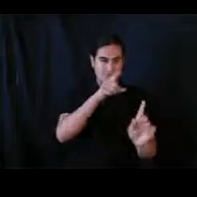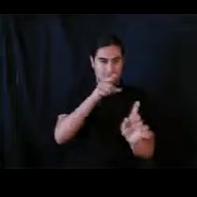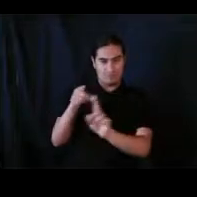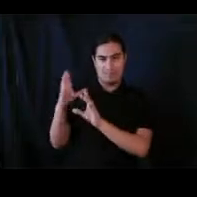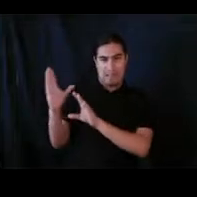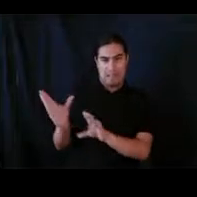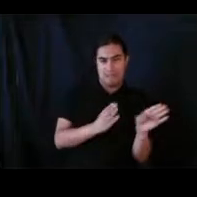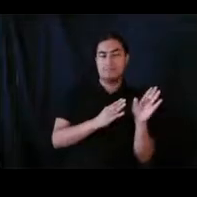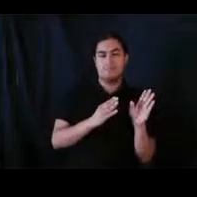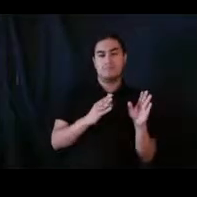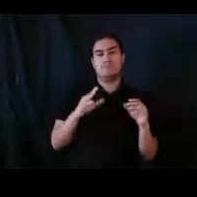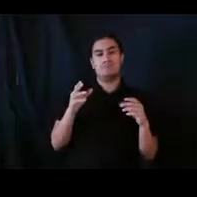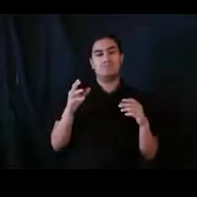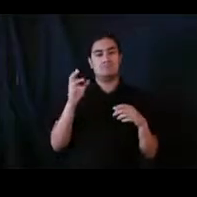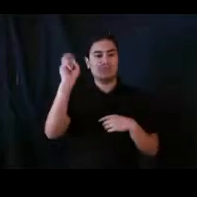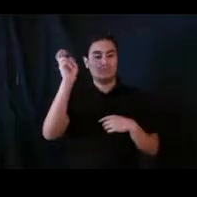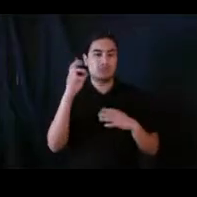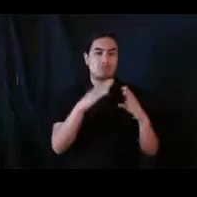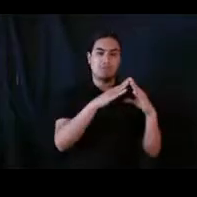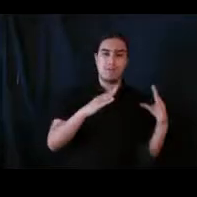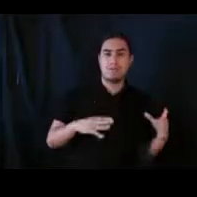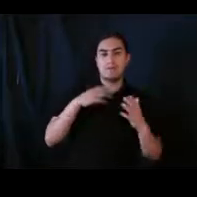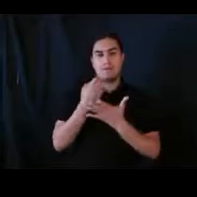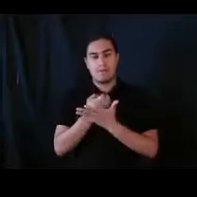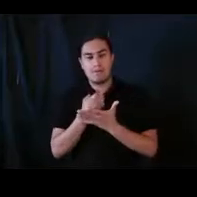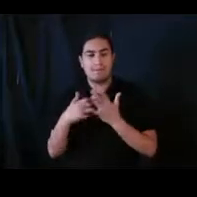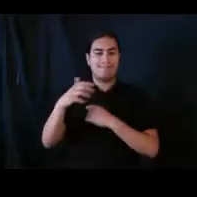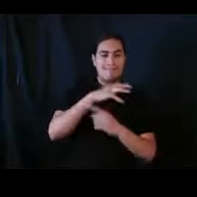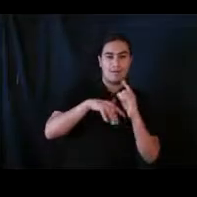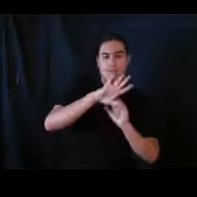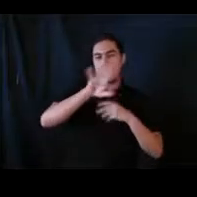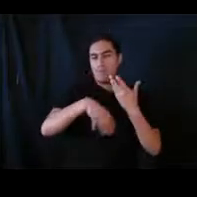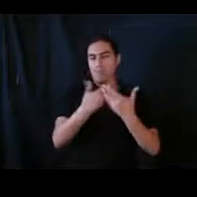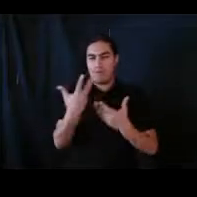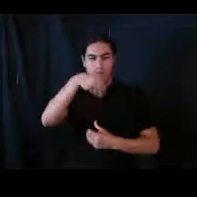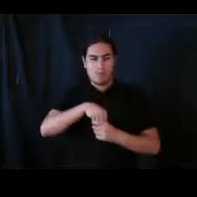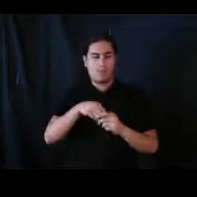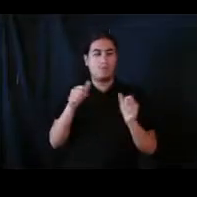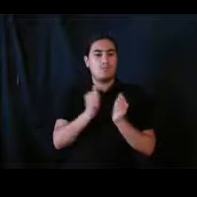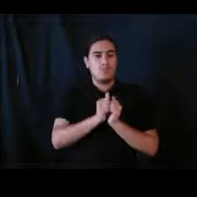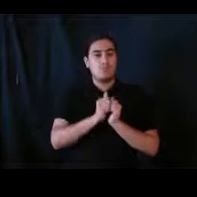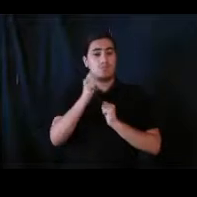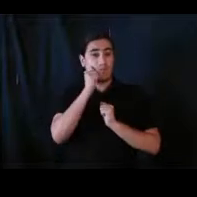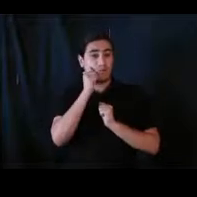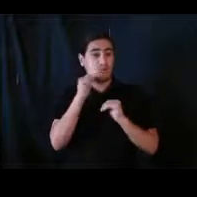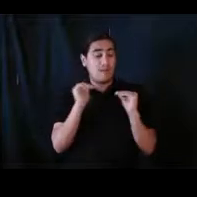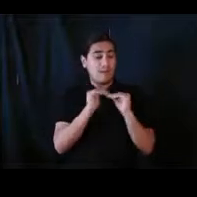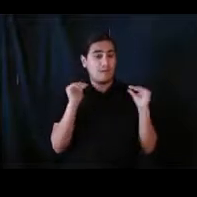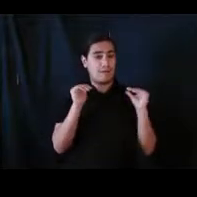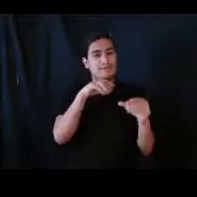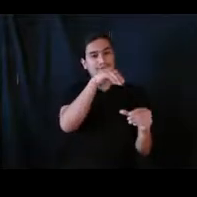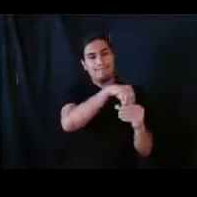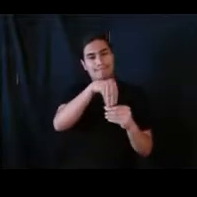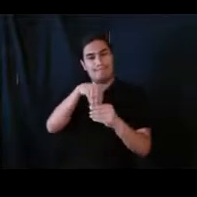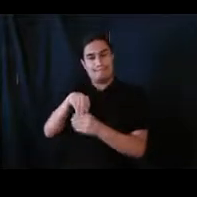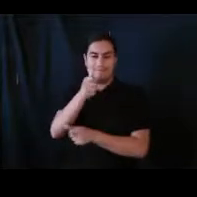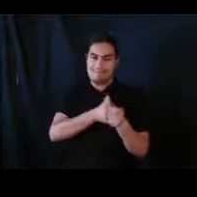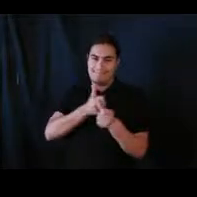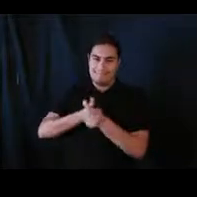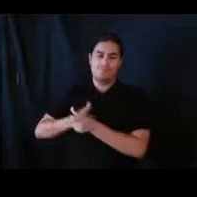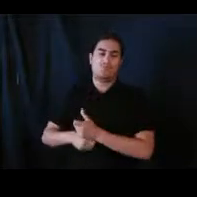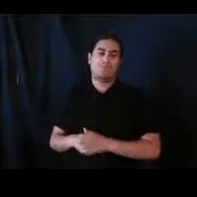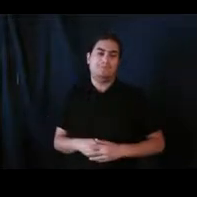that span transportation housing the economy and the environment with racial racial equity interwoven into each of the strategies